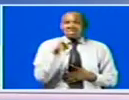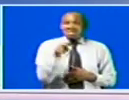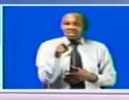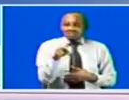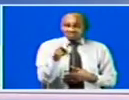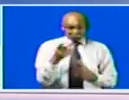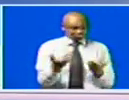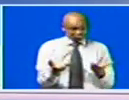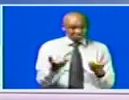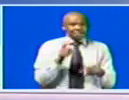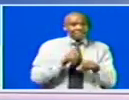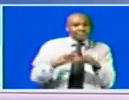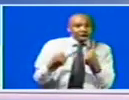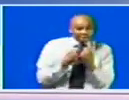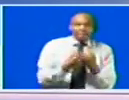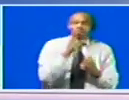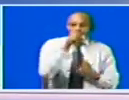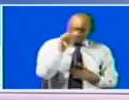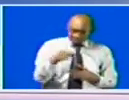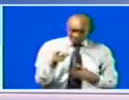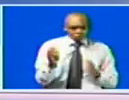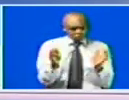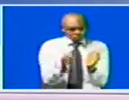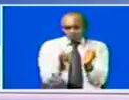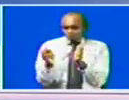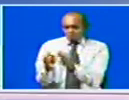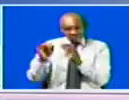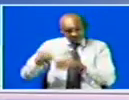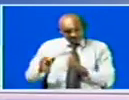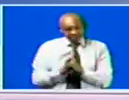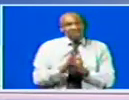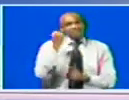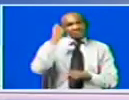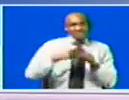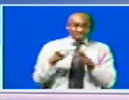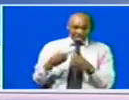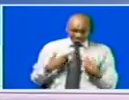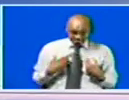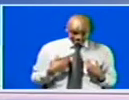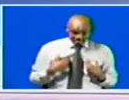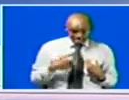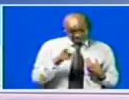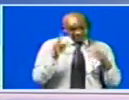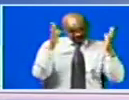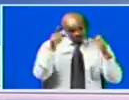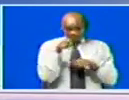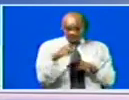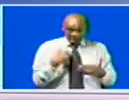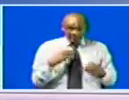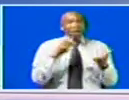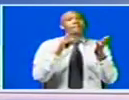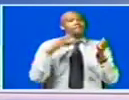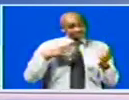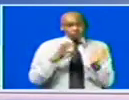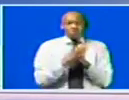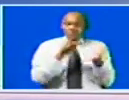an end after it reached more than 1 million smallholder farmers in the last 5 years. In a closeout ceremony, project owners